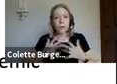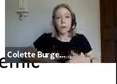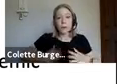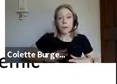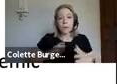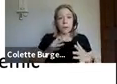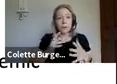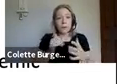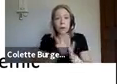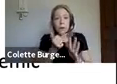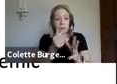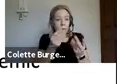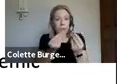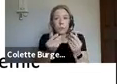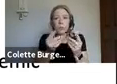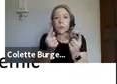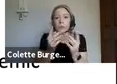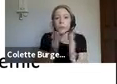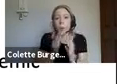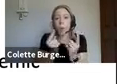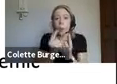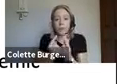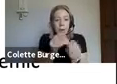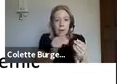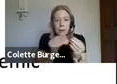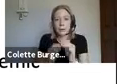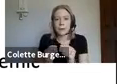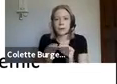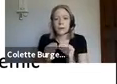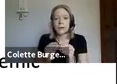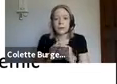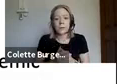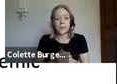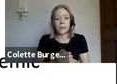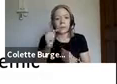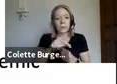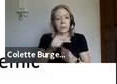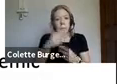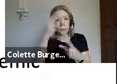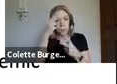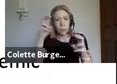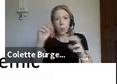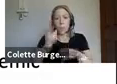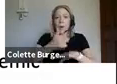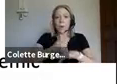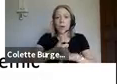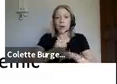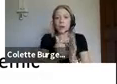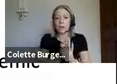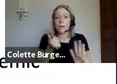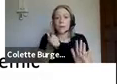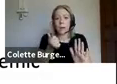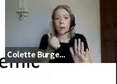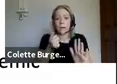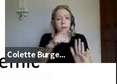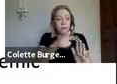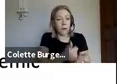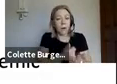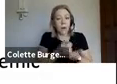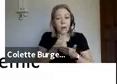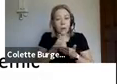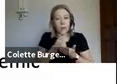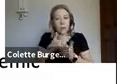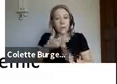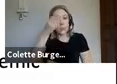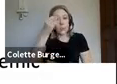small objects, and many others. So these skills, we call them foundational because they're the foundational skills to the skills that they'll learn